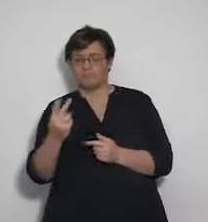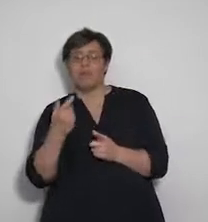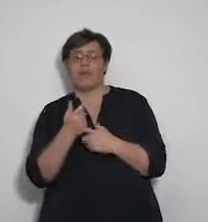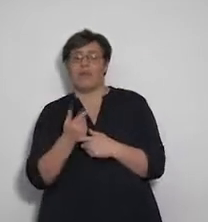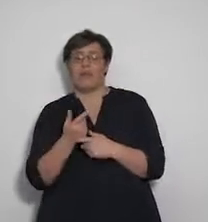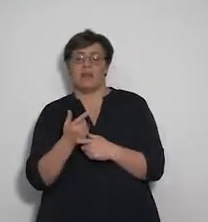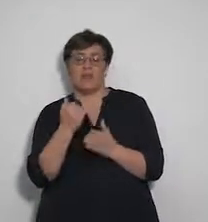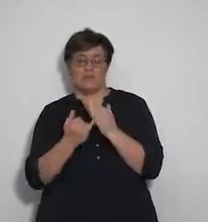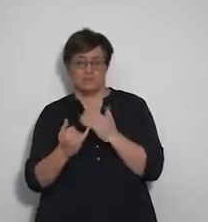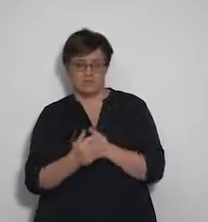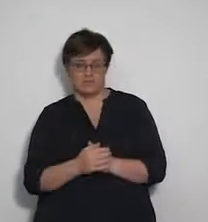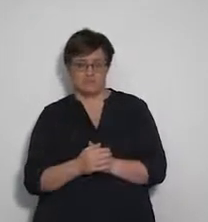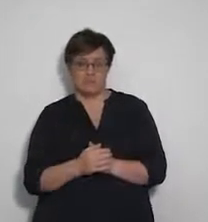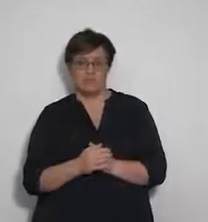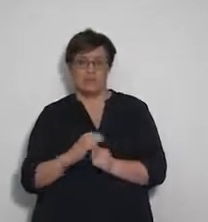in individuals.